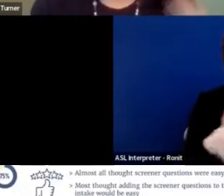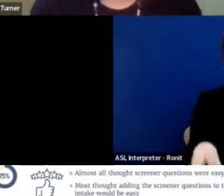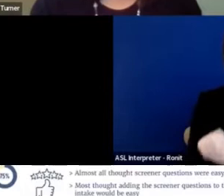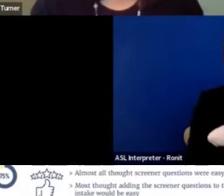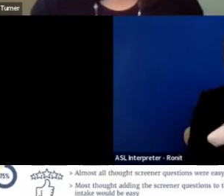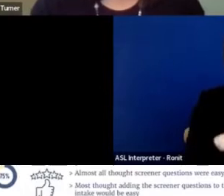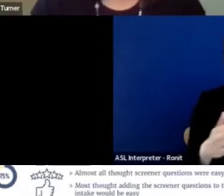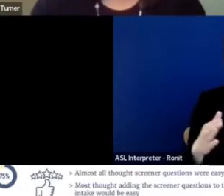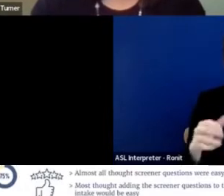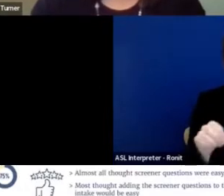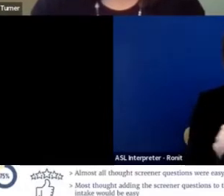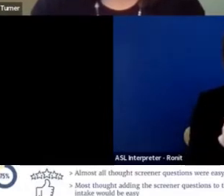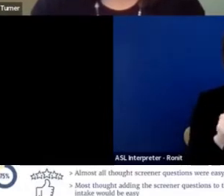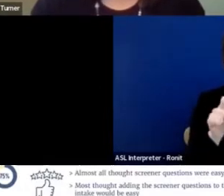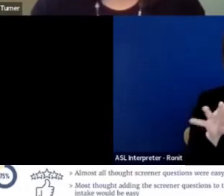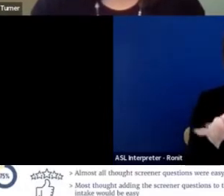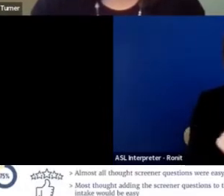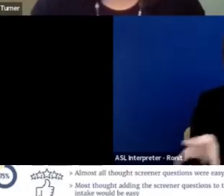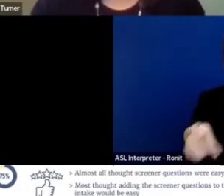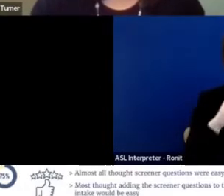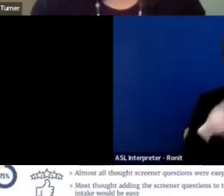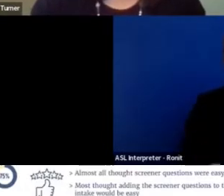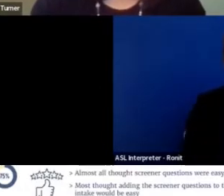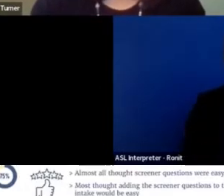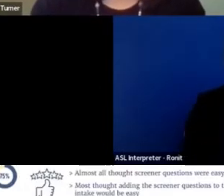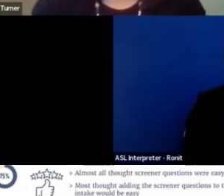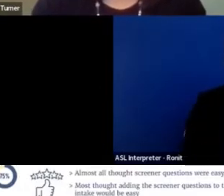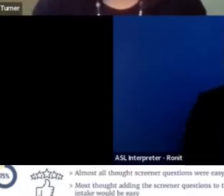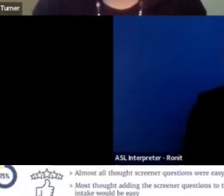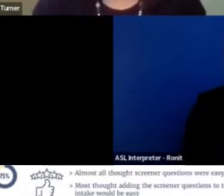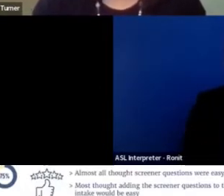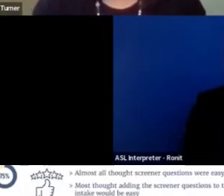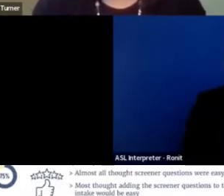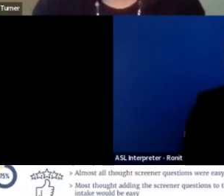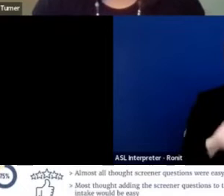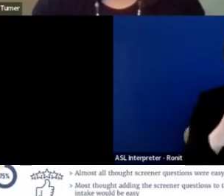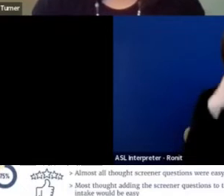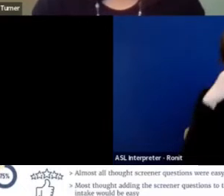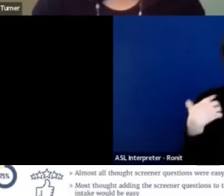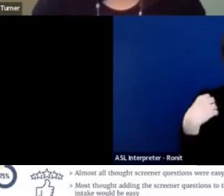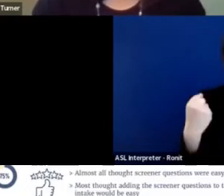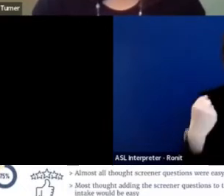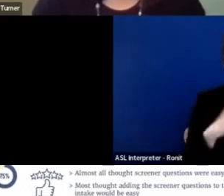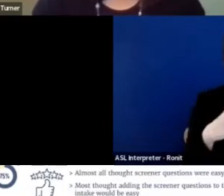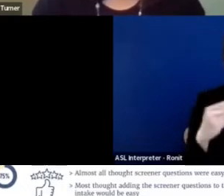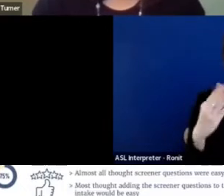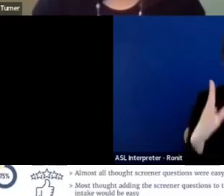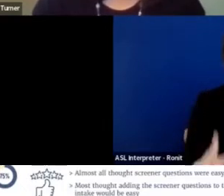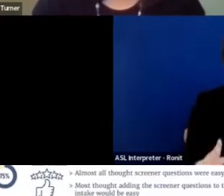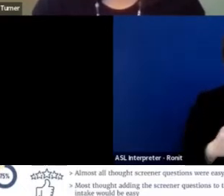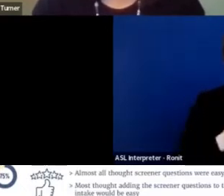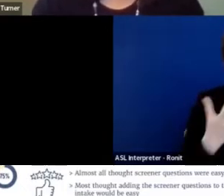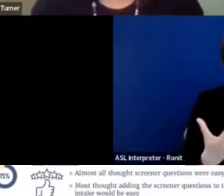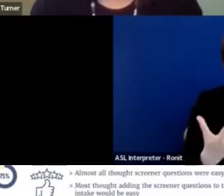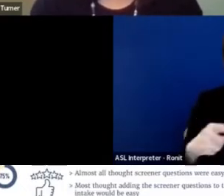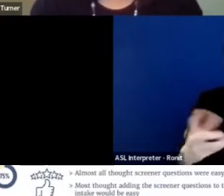the back page of the dissemination report. So Department of Mental Health community providers expressed that they wanted